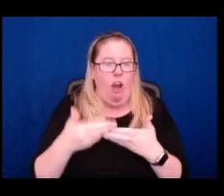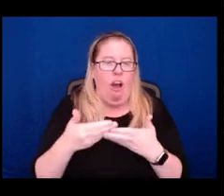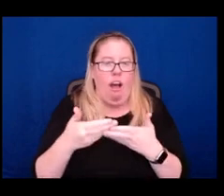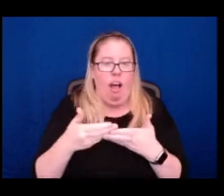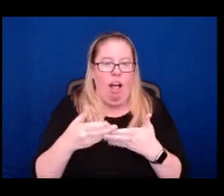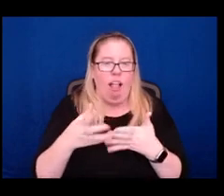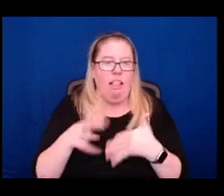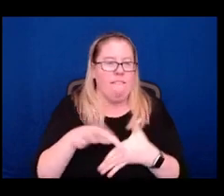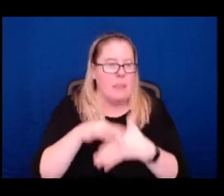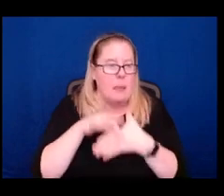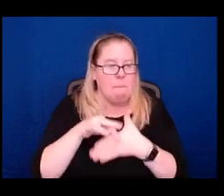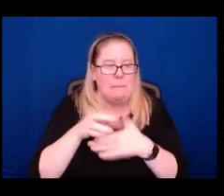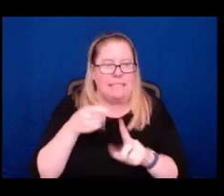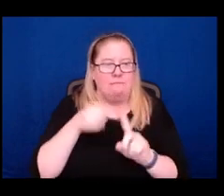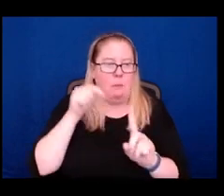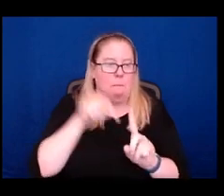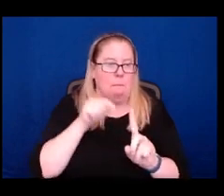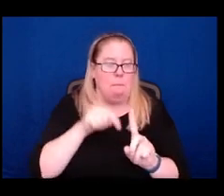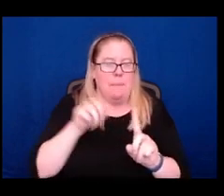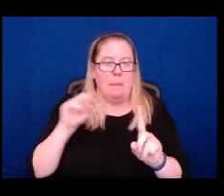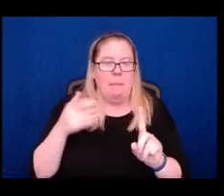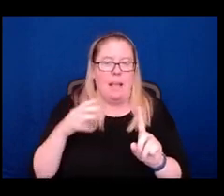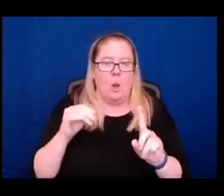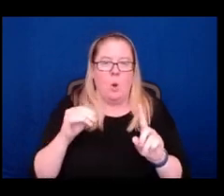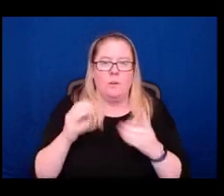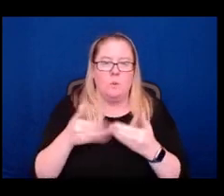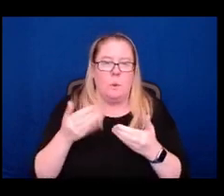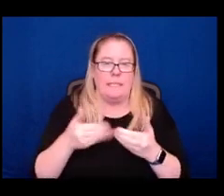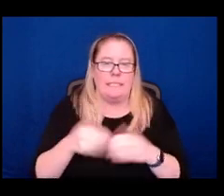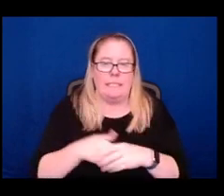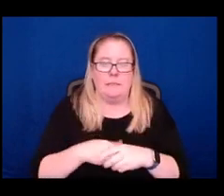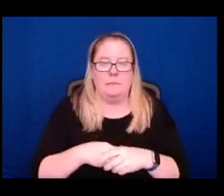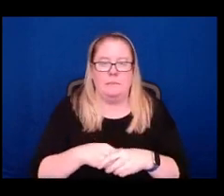It's so easy to do it this way. Y'all ready?